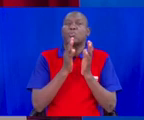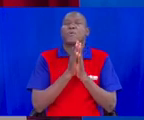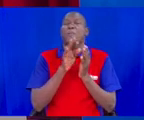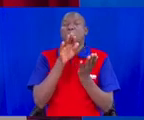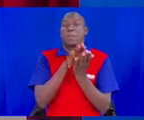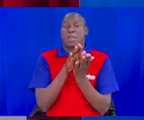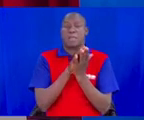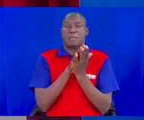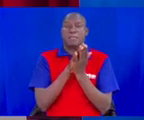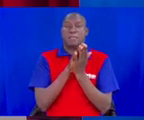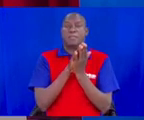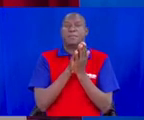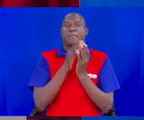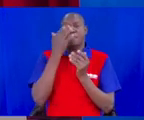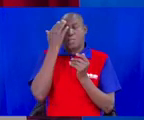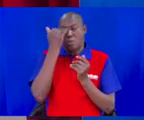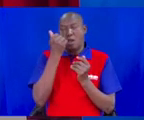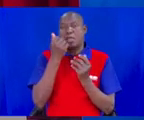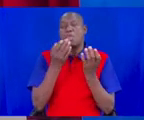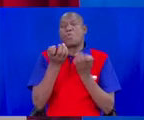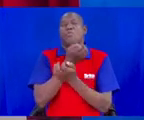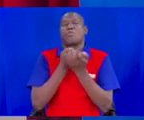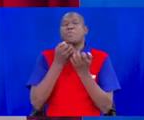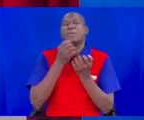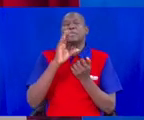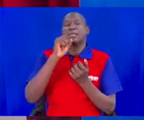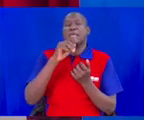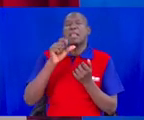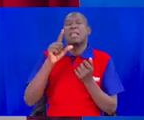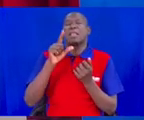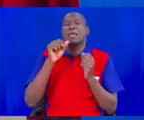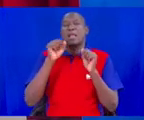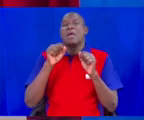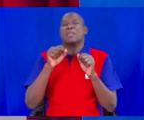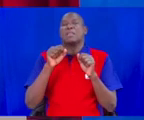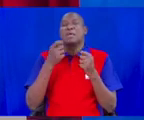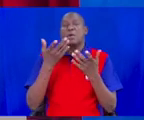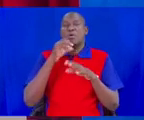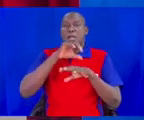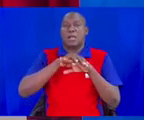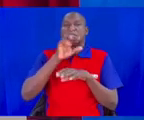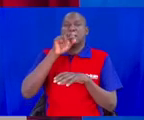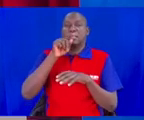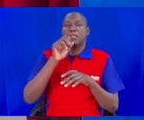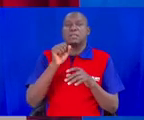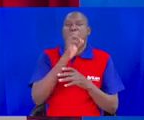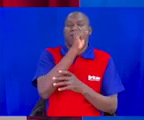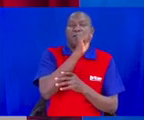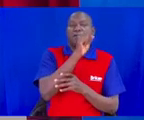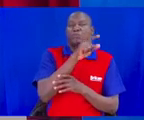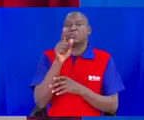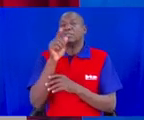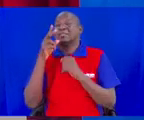and, because of economies of scale, be able to negotiate a rate of currently anywhere between 5 to